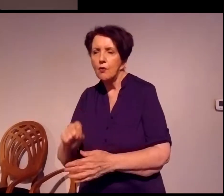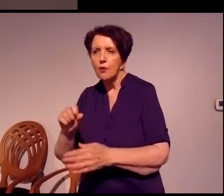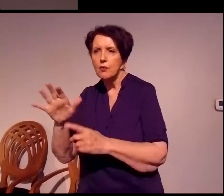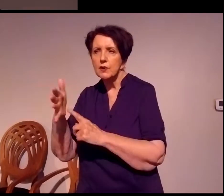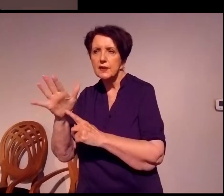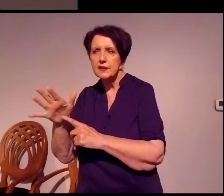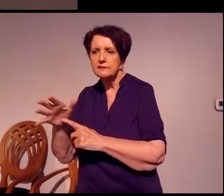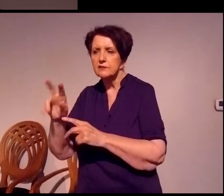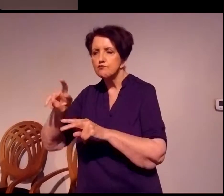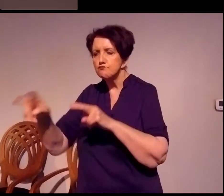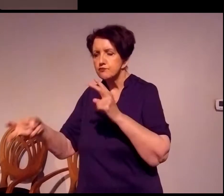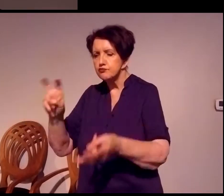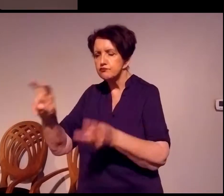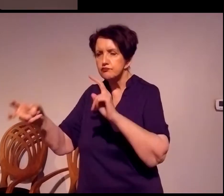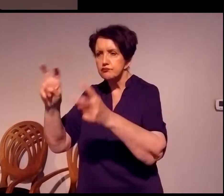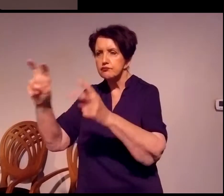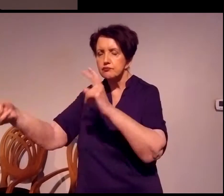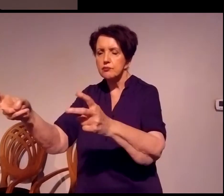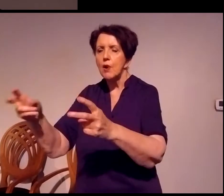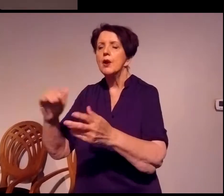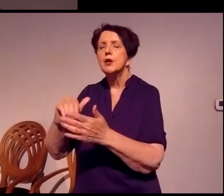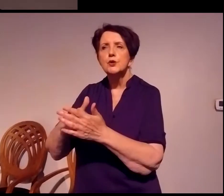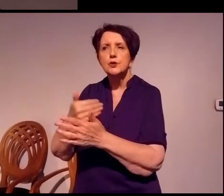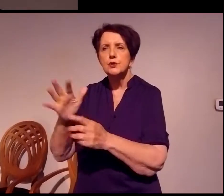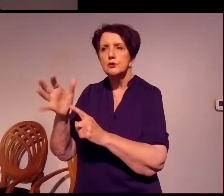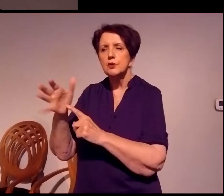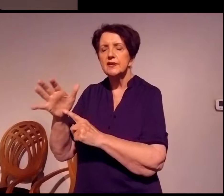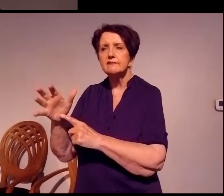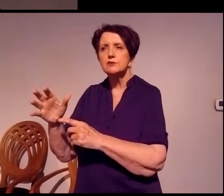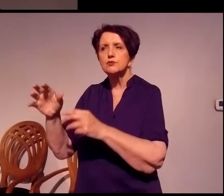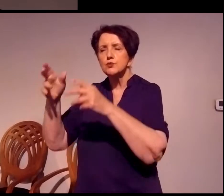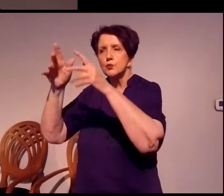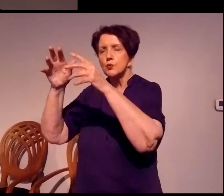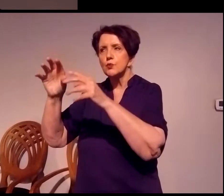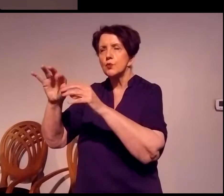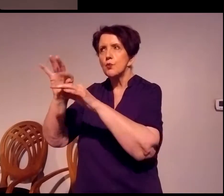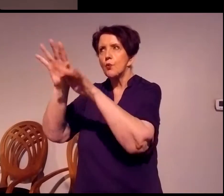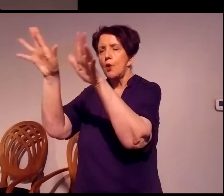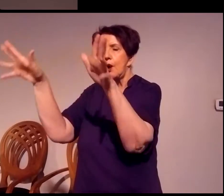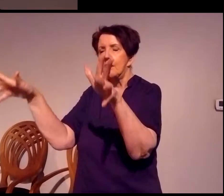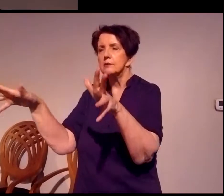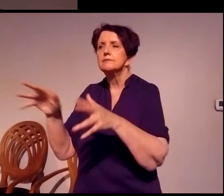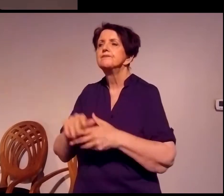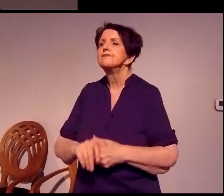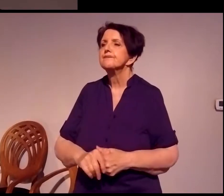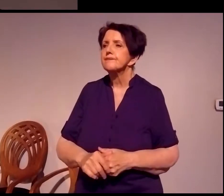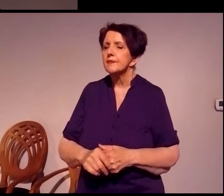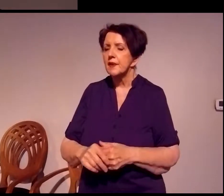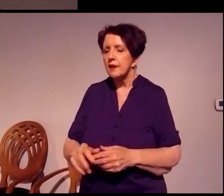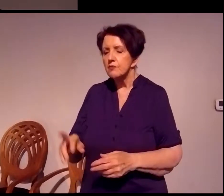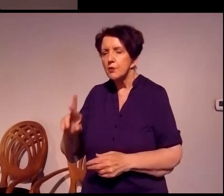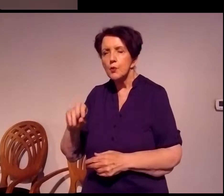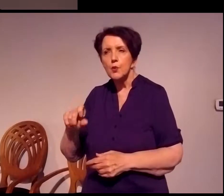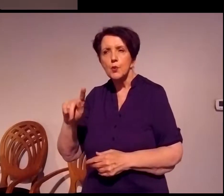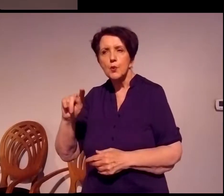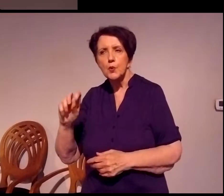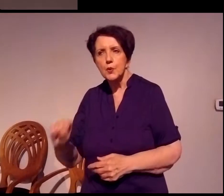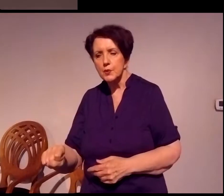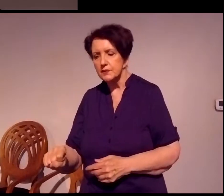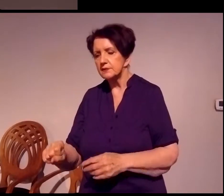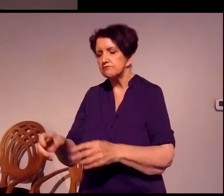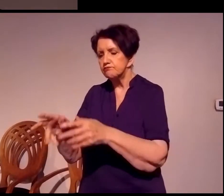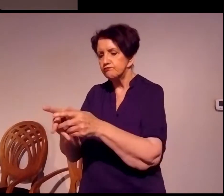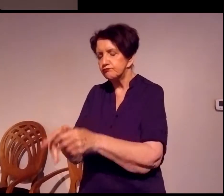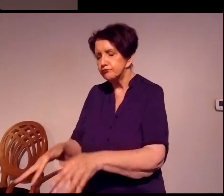pulls up the rotten roots so that new roots hidden beneath have room to grow. Whatever